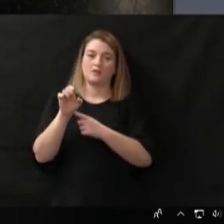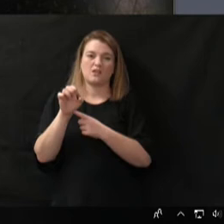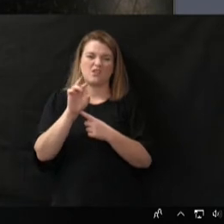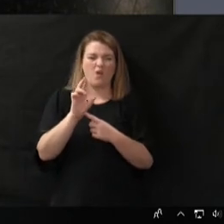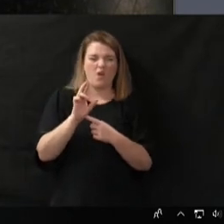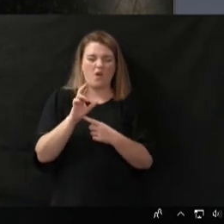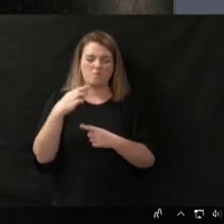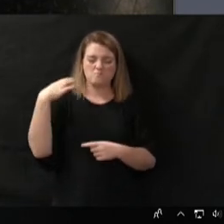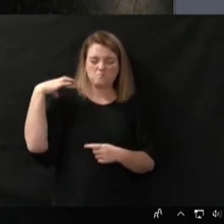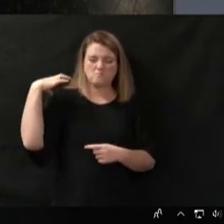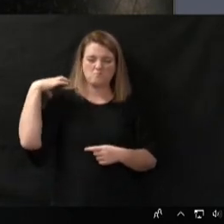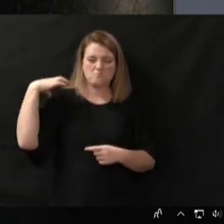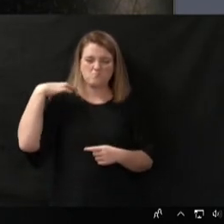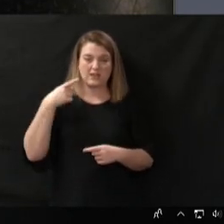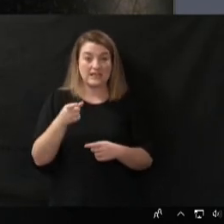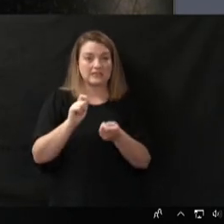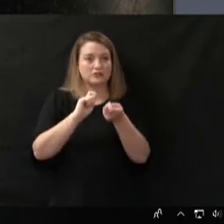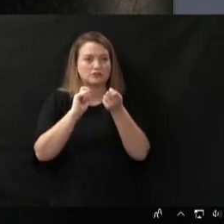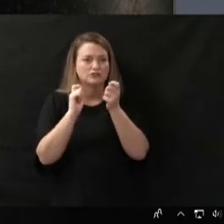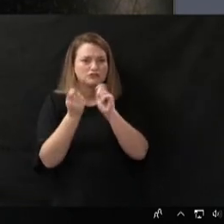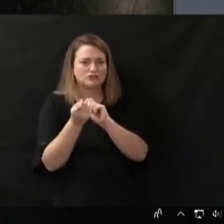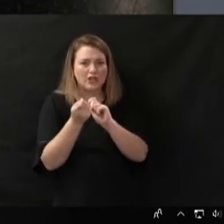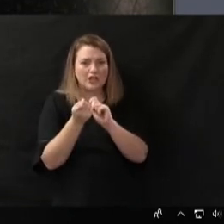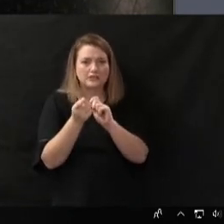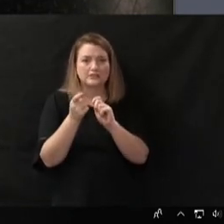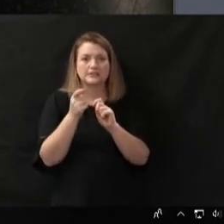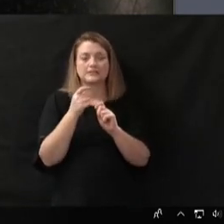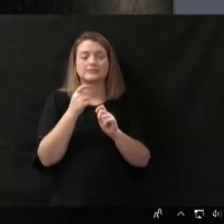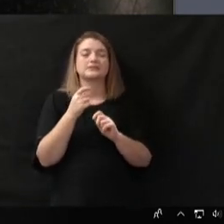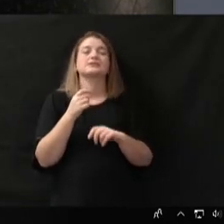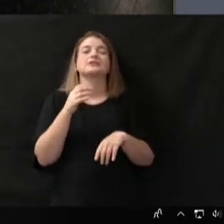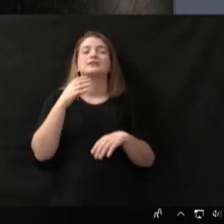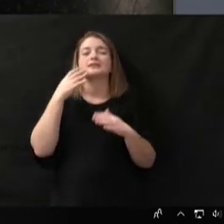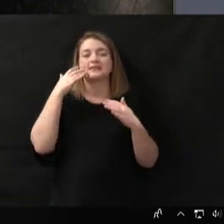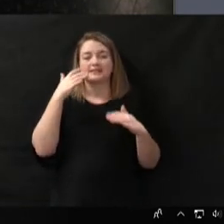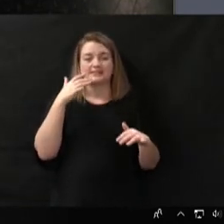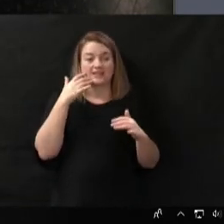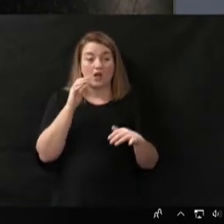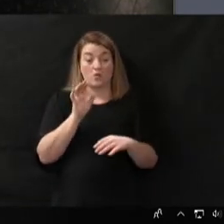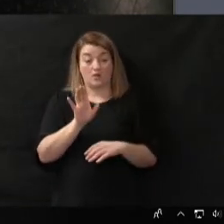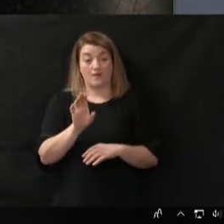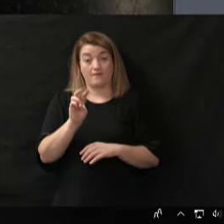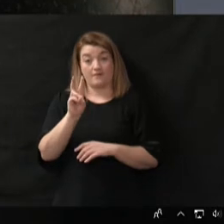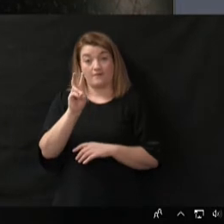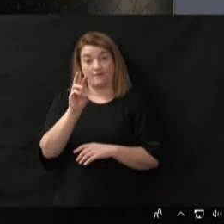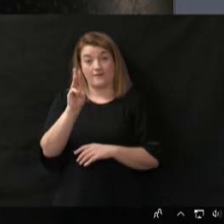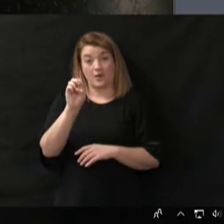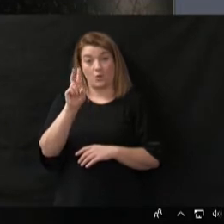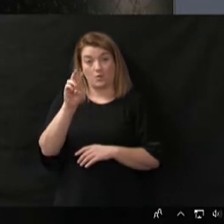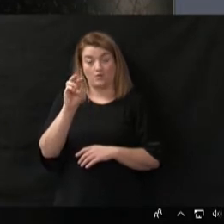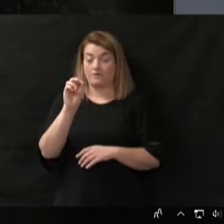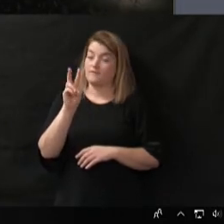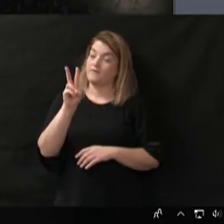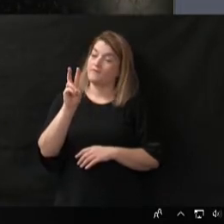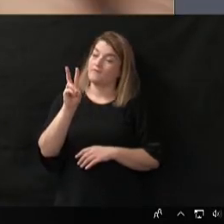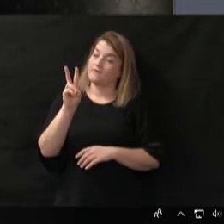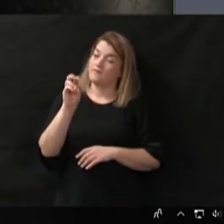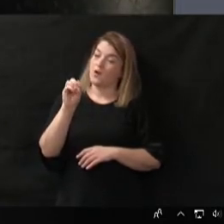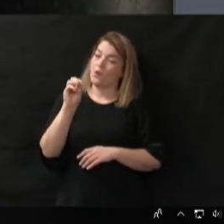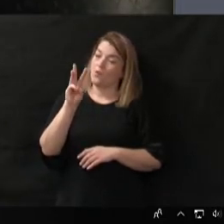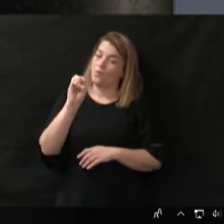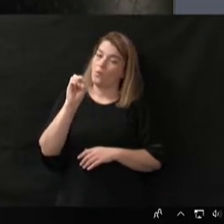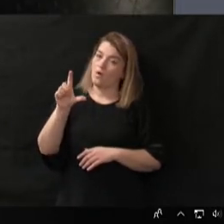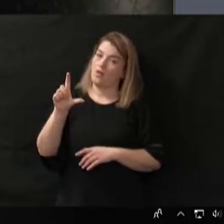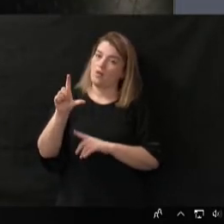the sounds of the vowels, and it's a whole different sound. You could put this